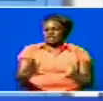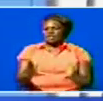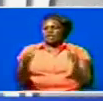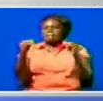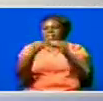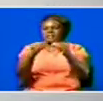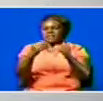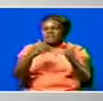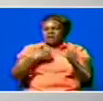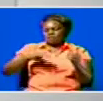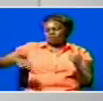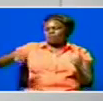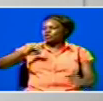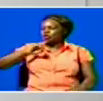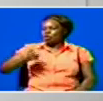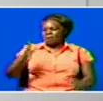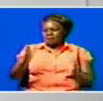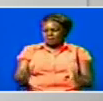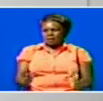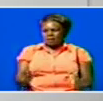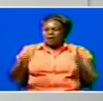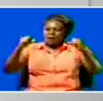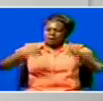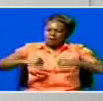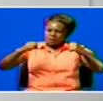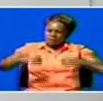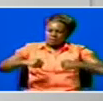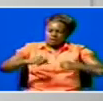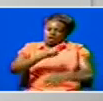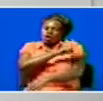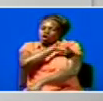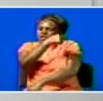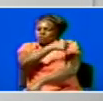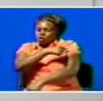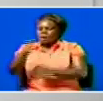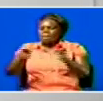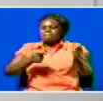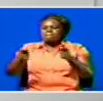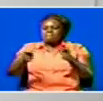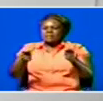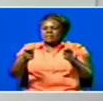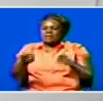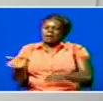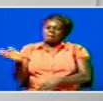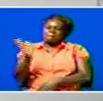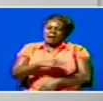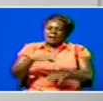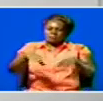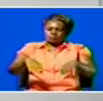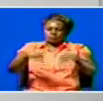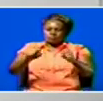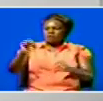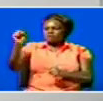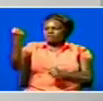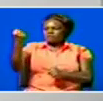with the Nakuru County Commander and they had agreed that the Elementaita Hospital management was to be taken over on the